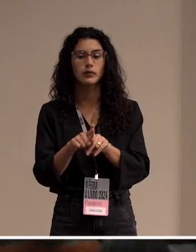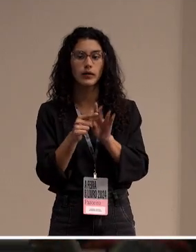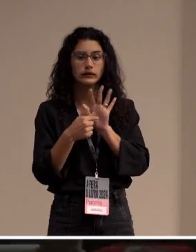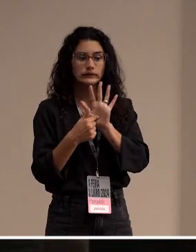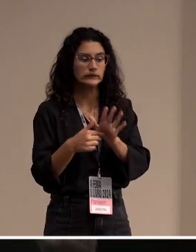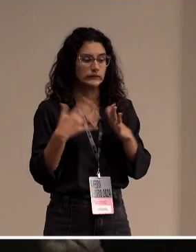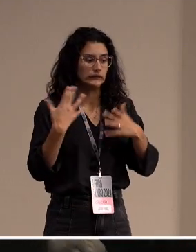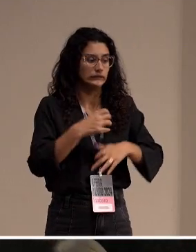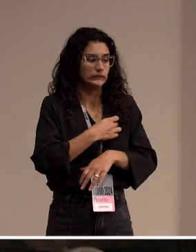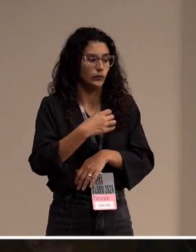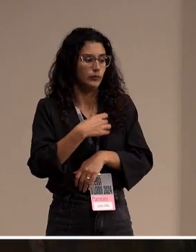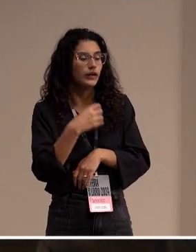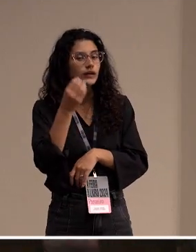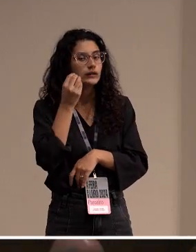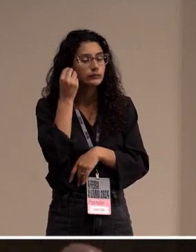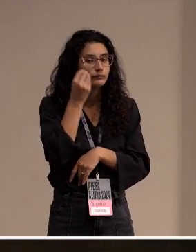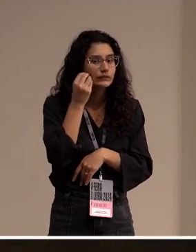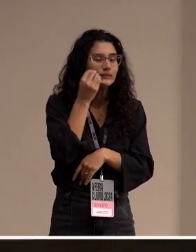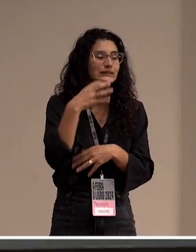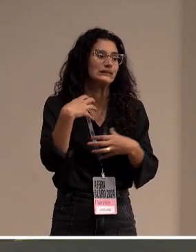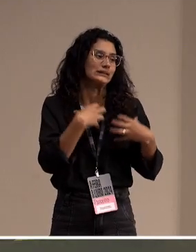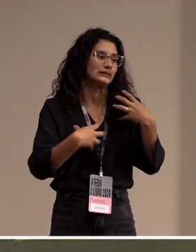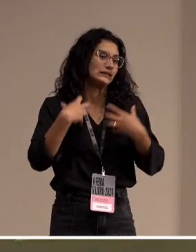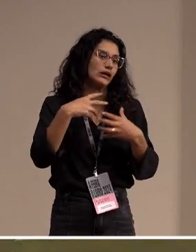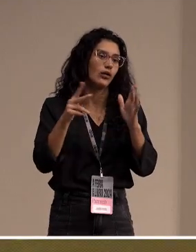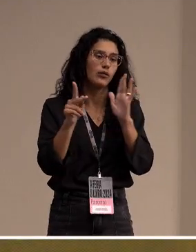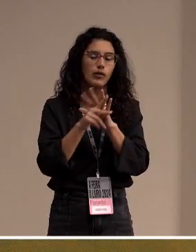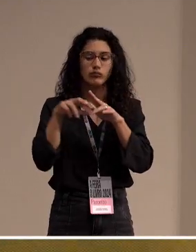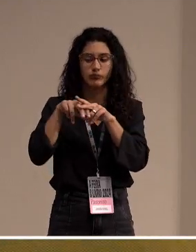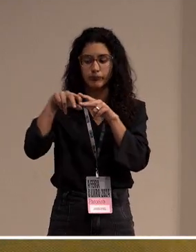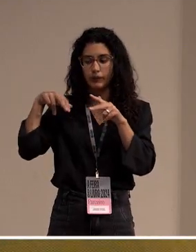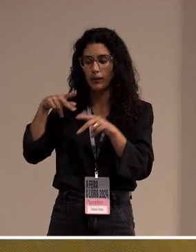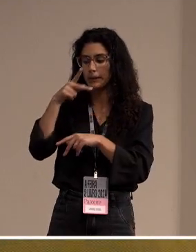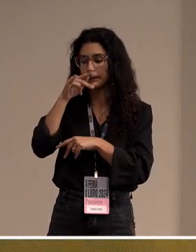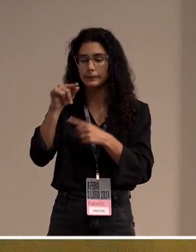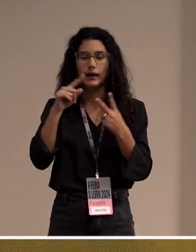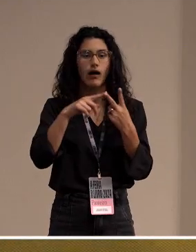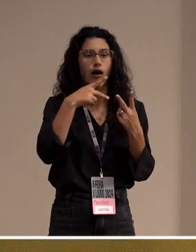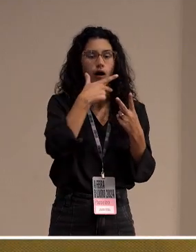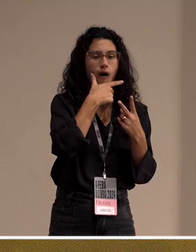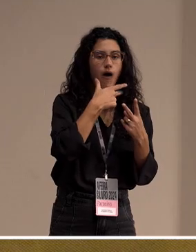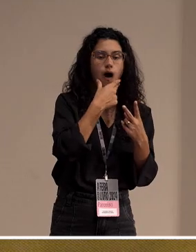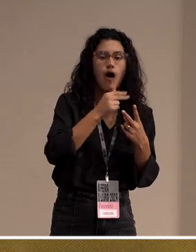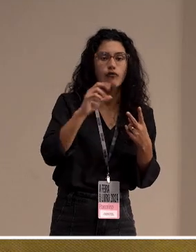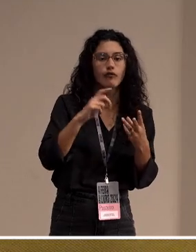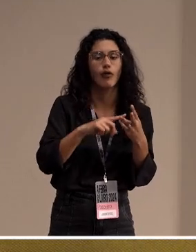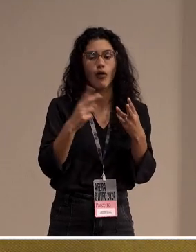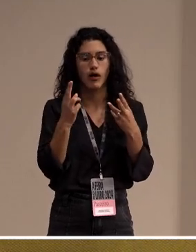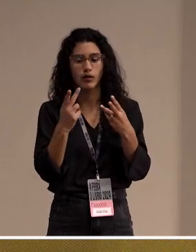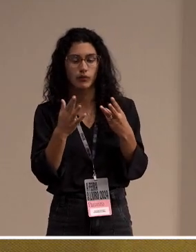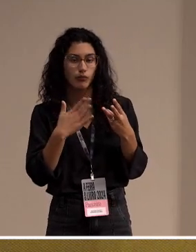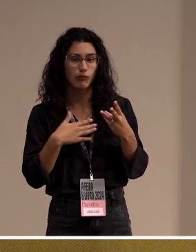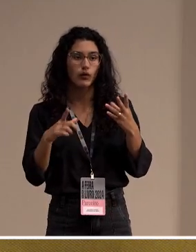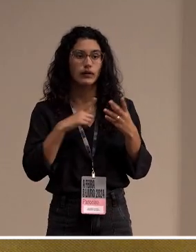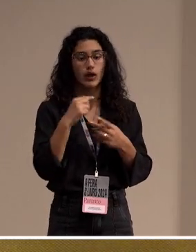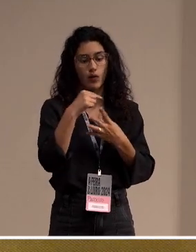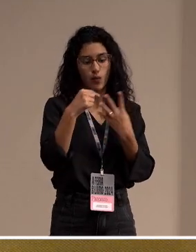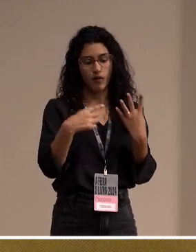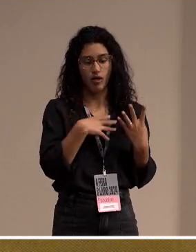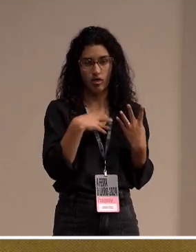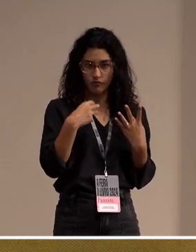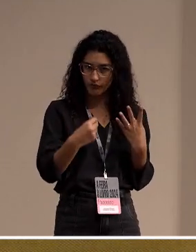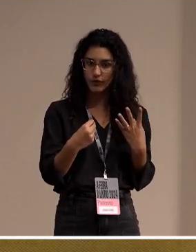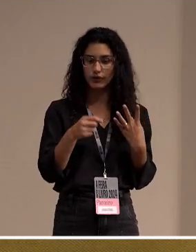grandfather's experience. It was my father's experience. It was my brother's experience. I have four sons. It is